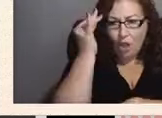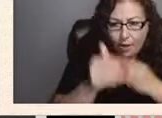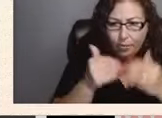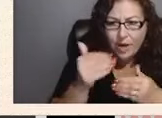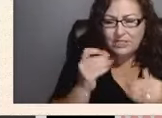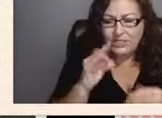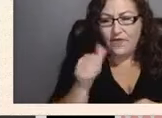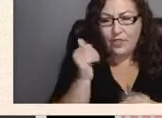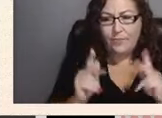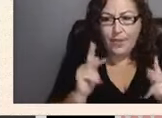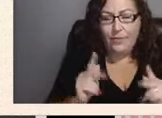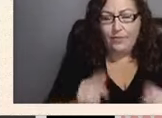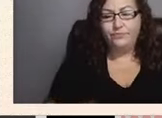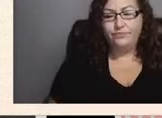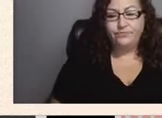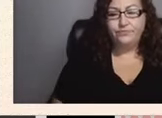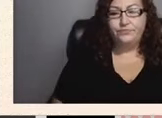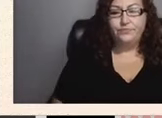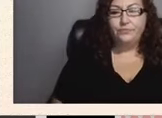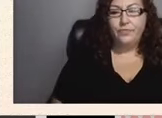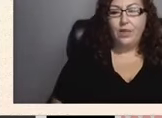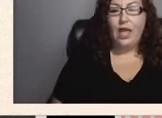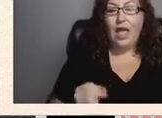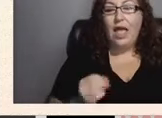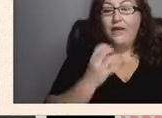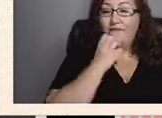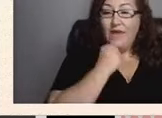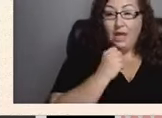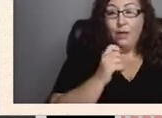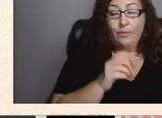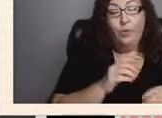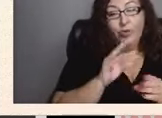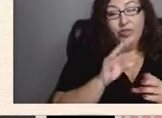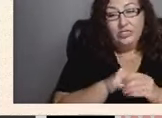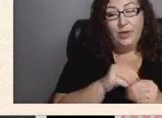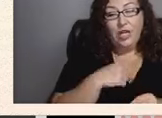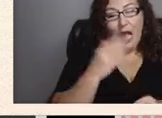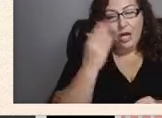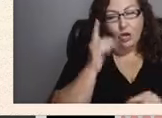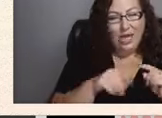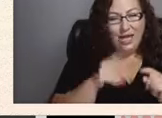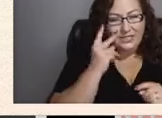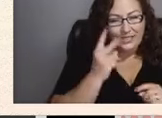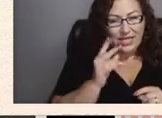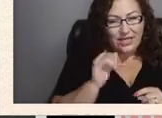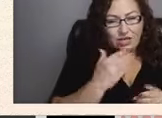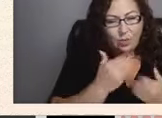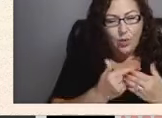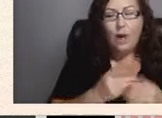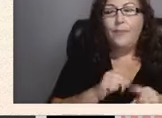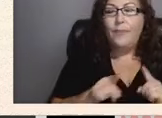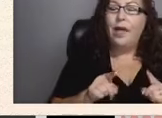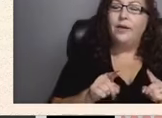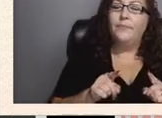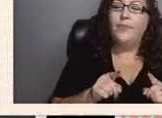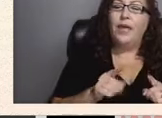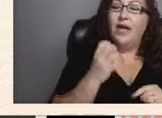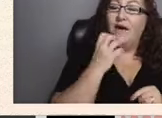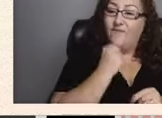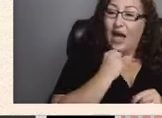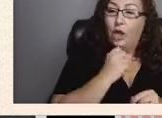others. And valuable participation. I know you guys can't really see that there too well, but being a valued member of